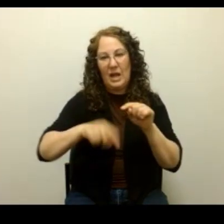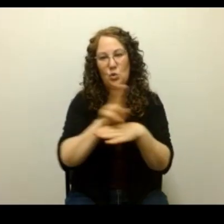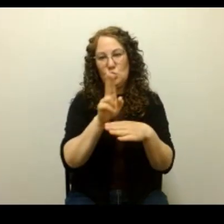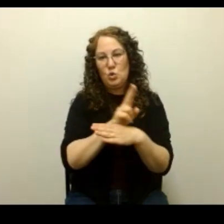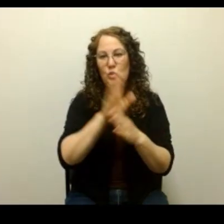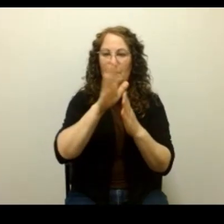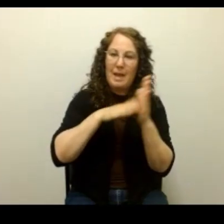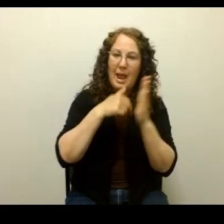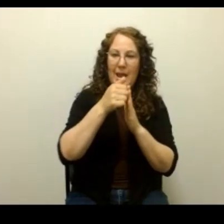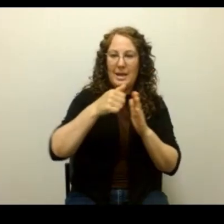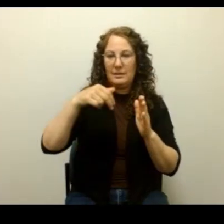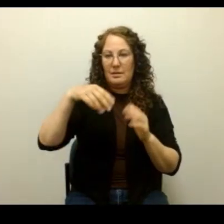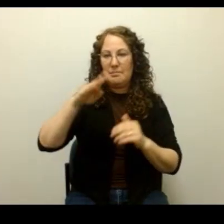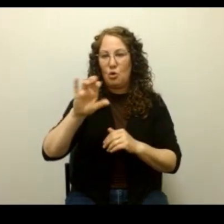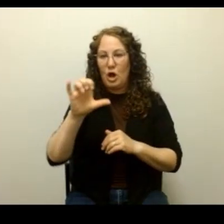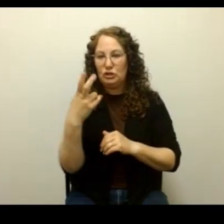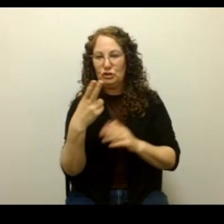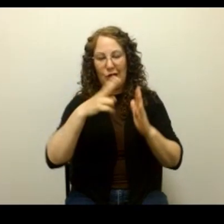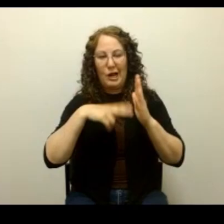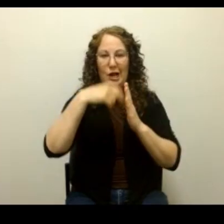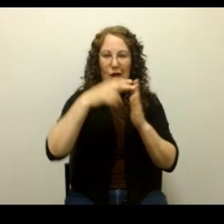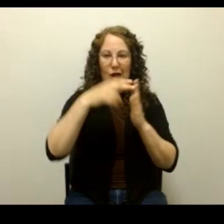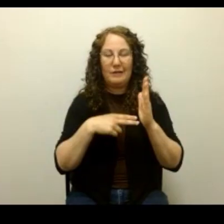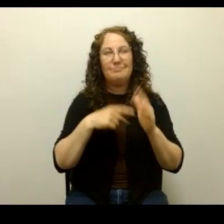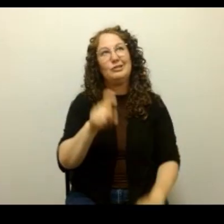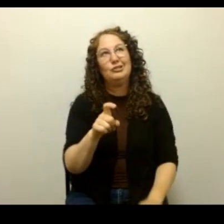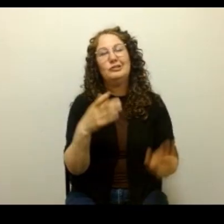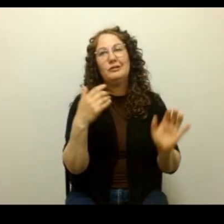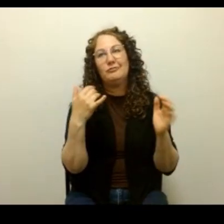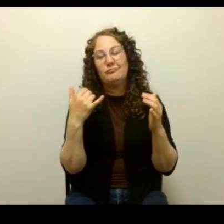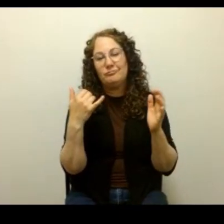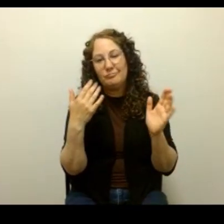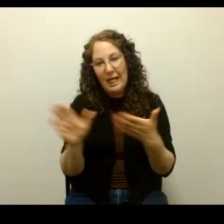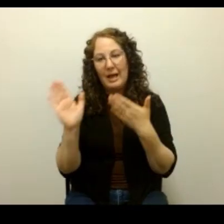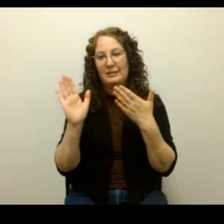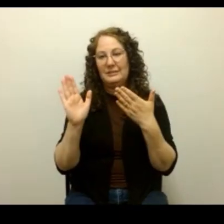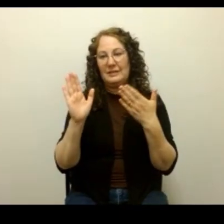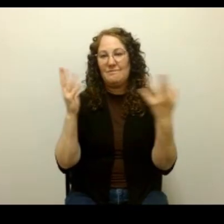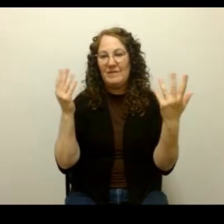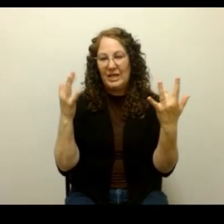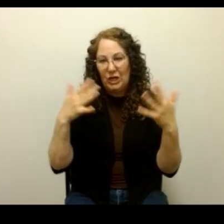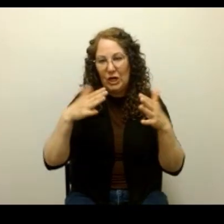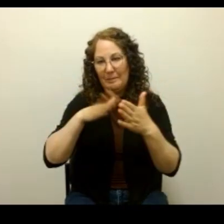I should have planned a finger painting task instead.